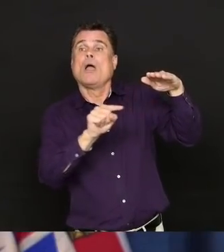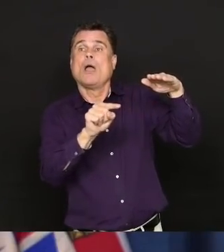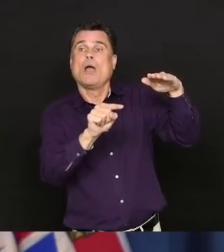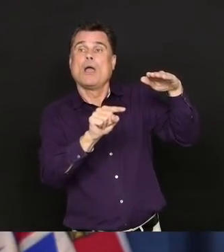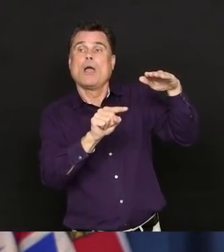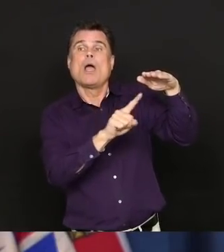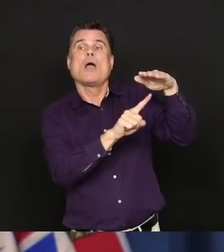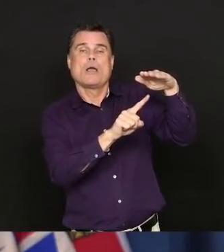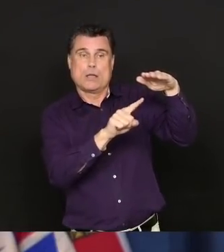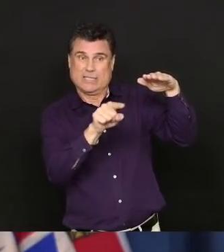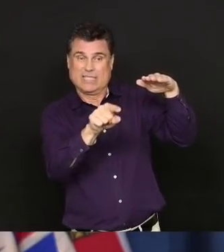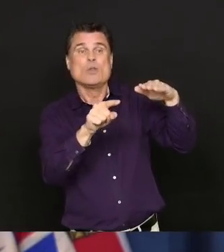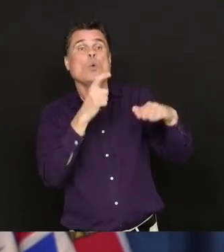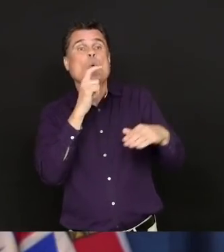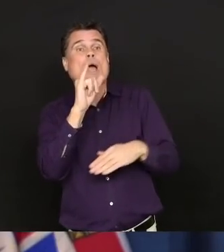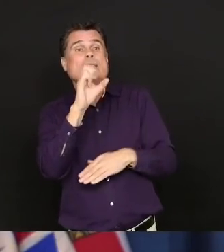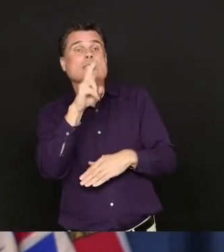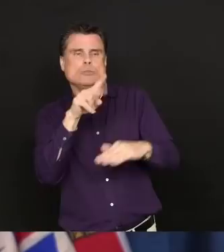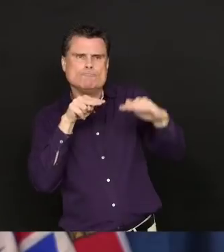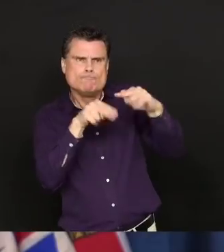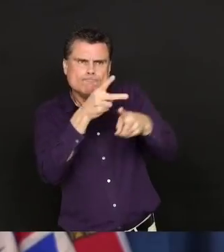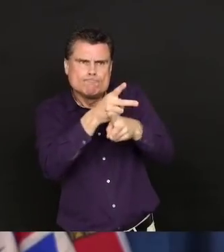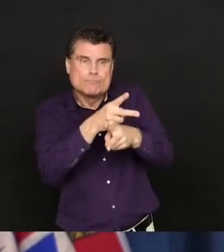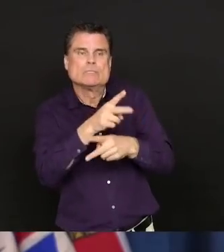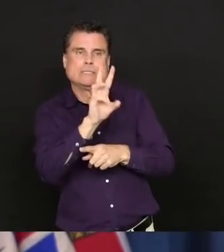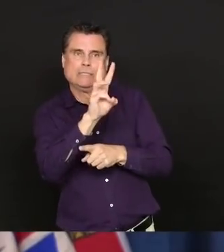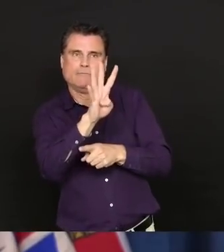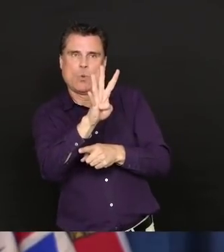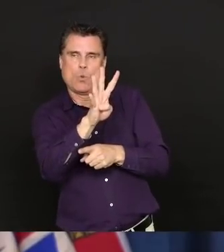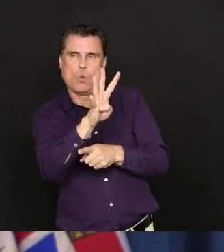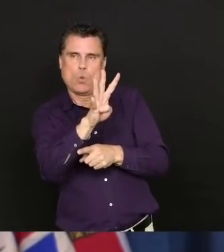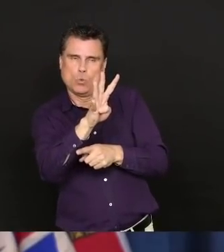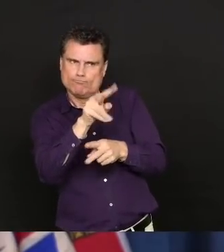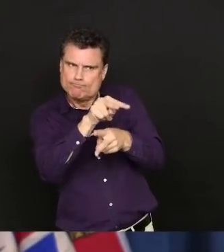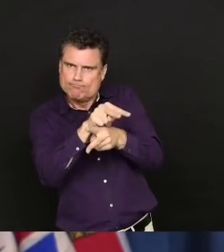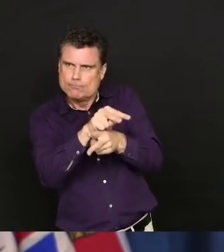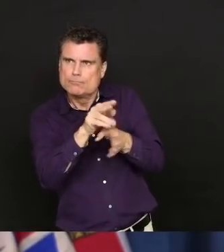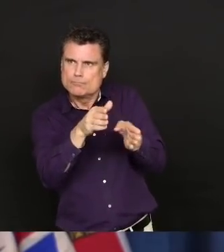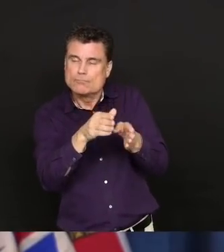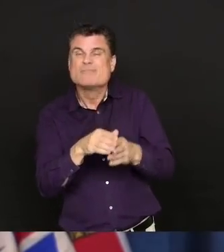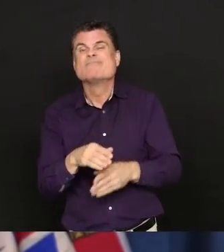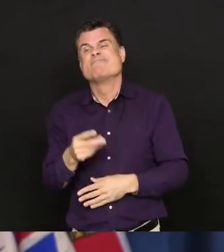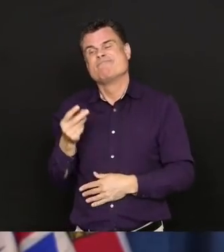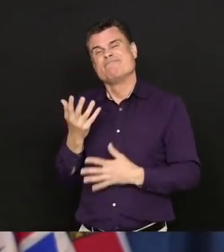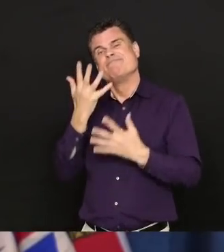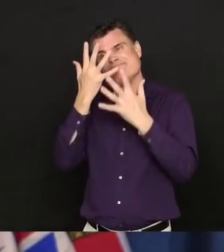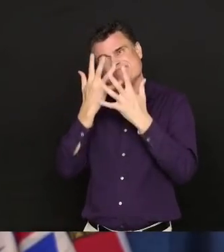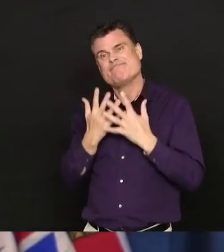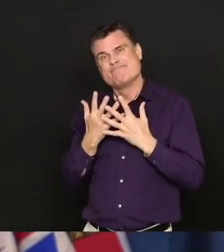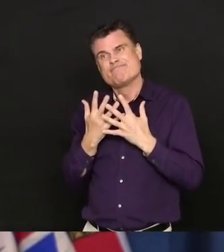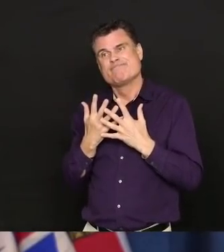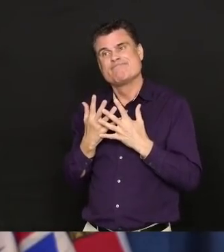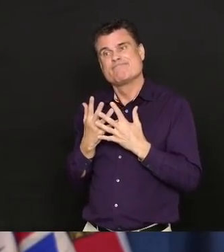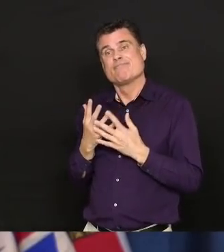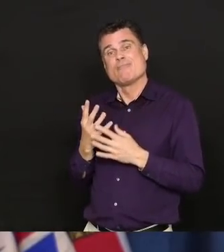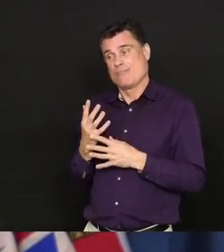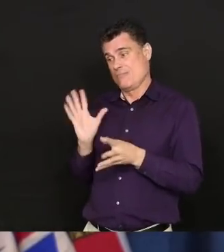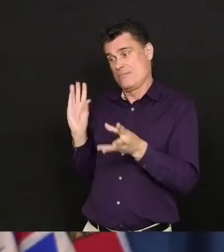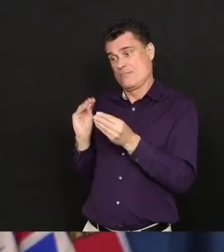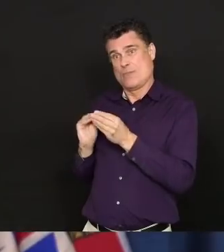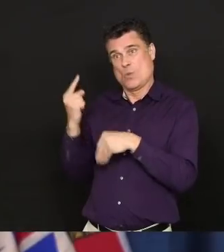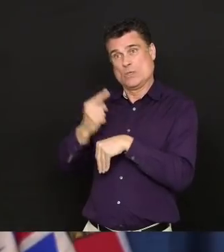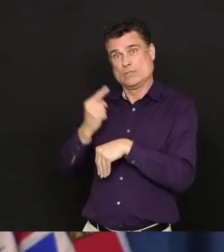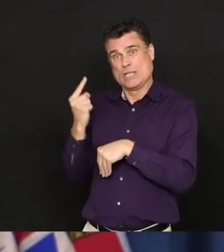We've had, unfortunately, an increase of 4 deaths to bring our total number of people who have died from COVID-19 in BC to